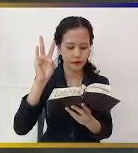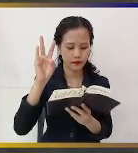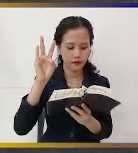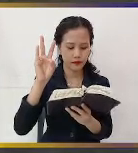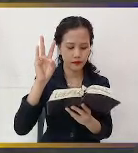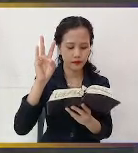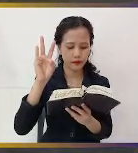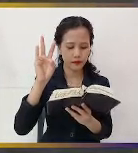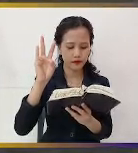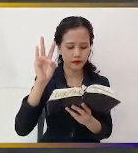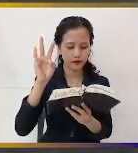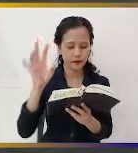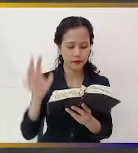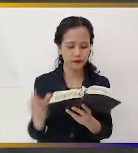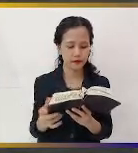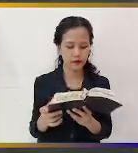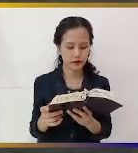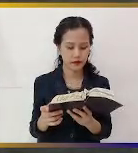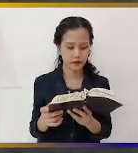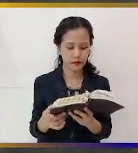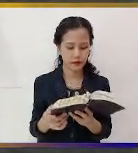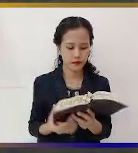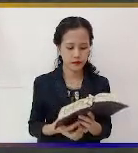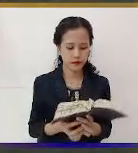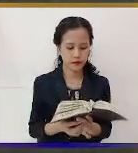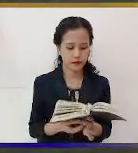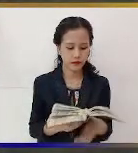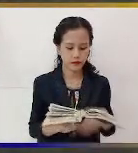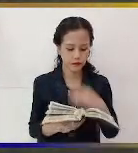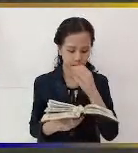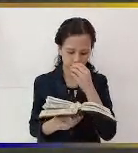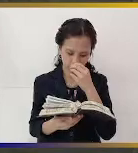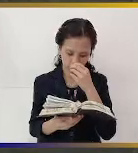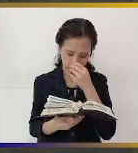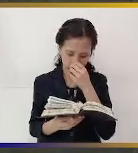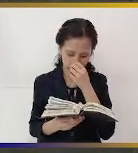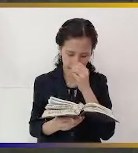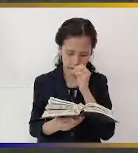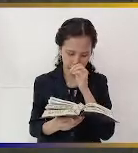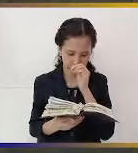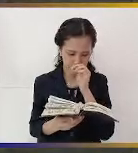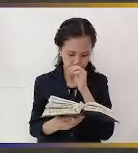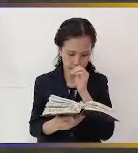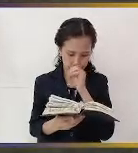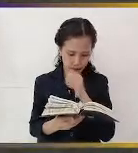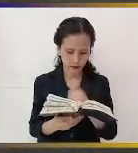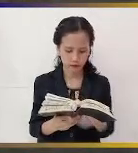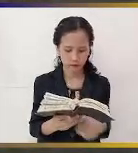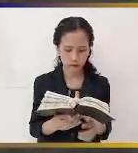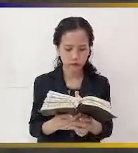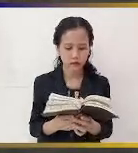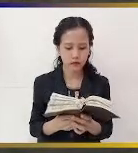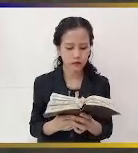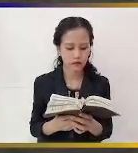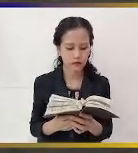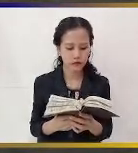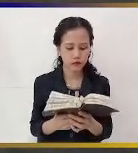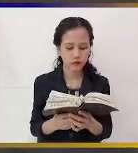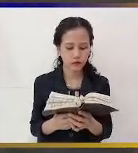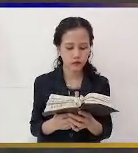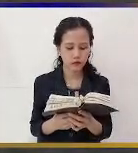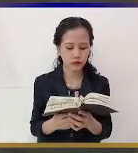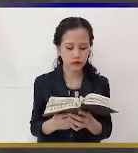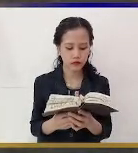of David my father. And I am but a little child. I know not how to go out or come in. And